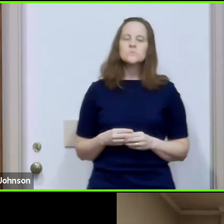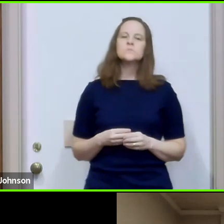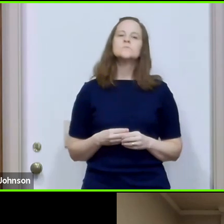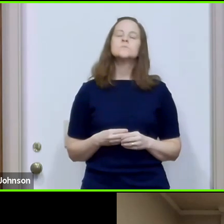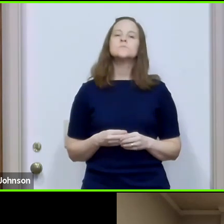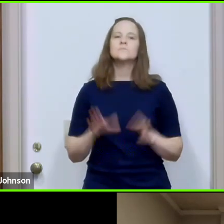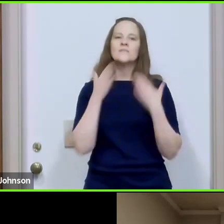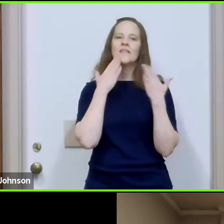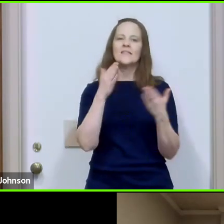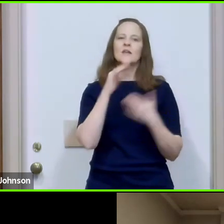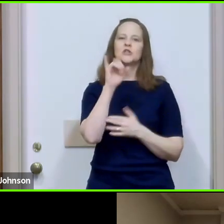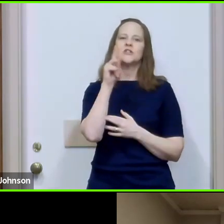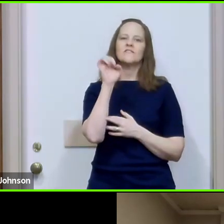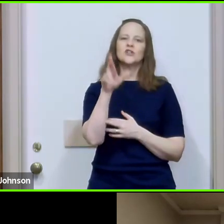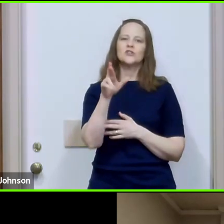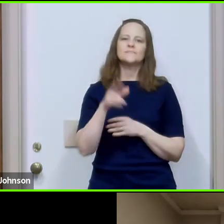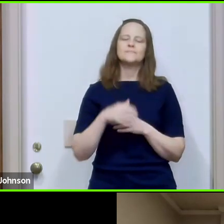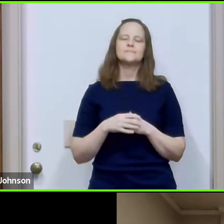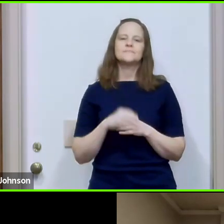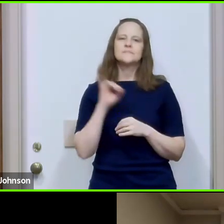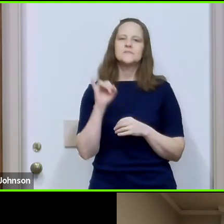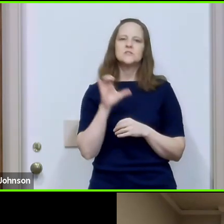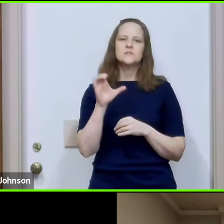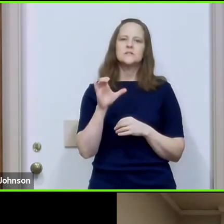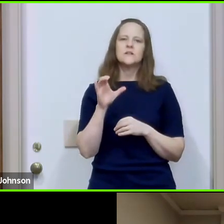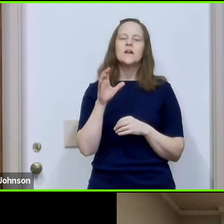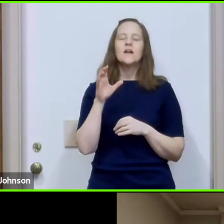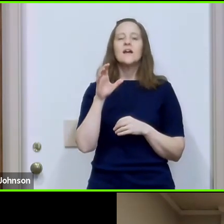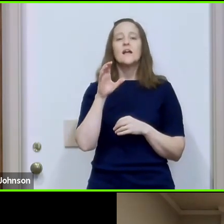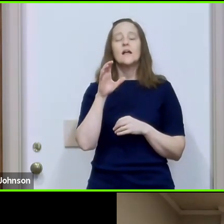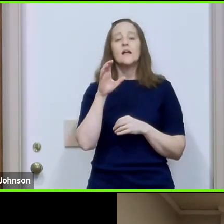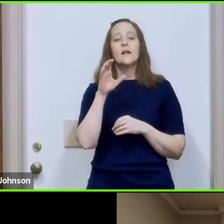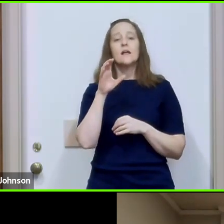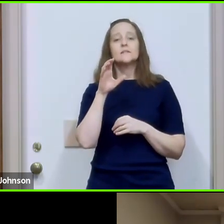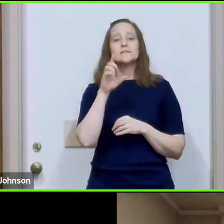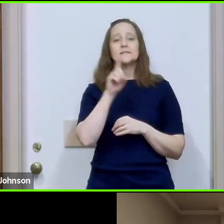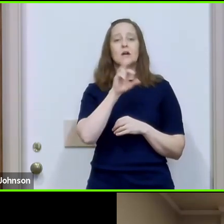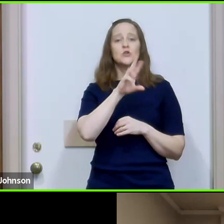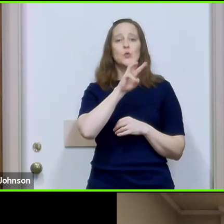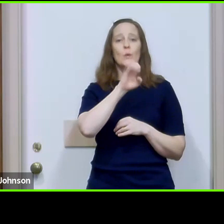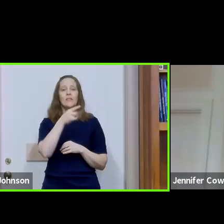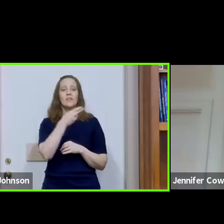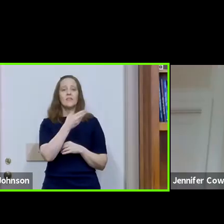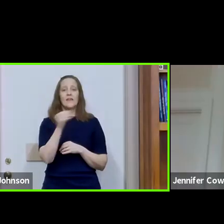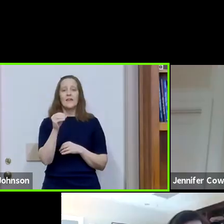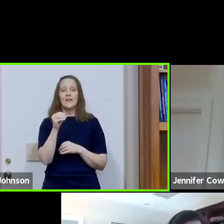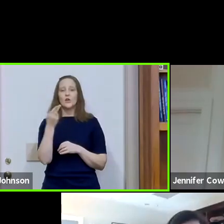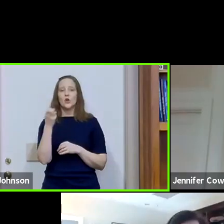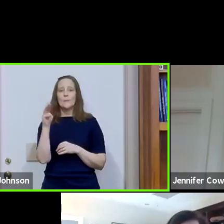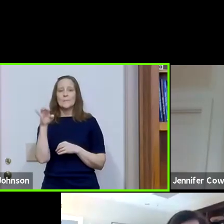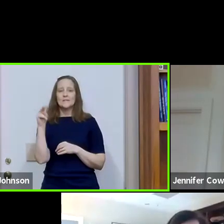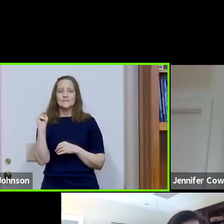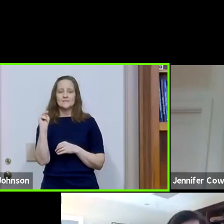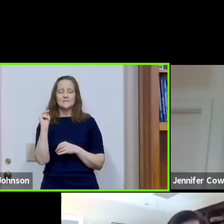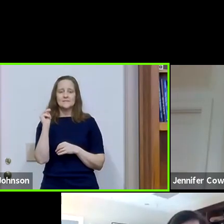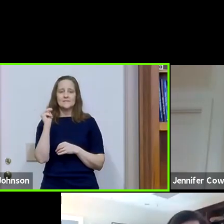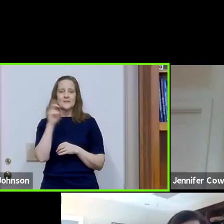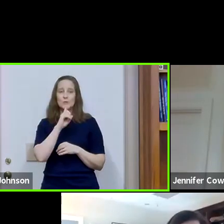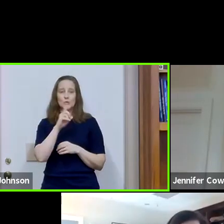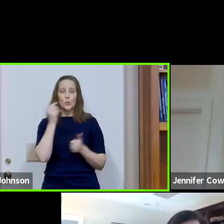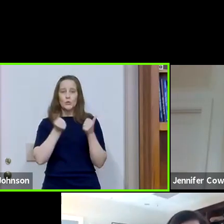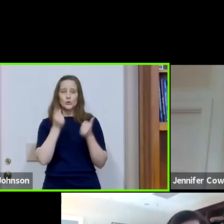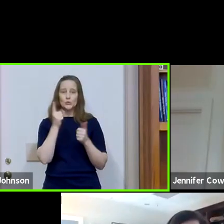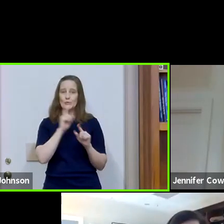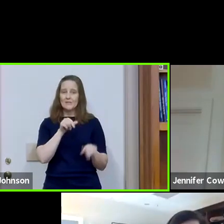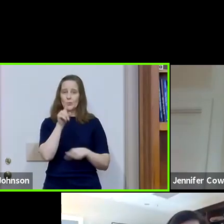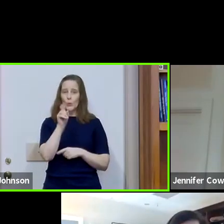Thank you, Jennifer. Let's go to Elizabeth and Dr. Herman. I'm not sure which one of you might want to take this,